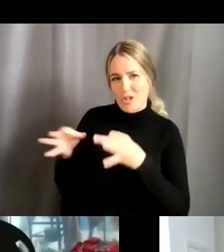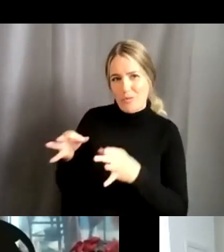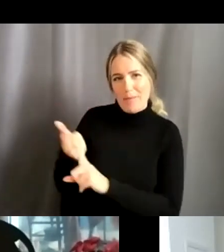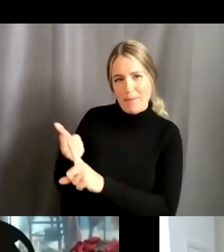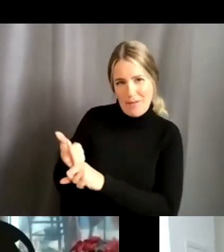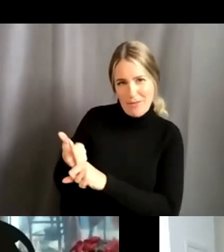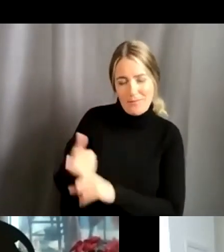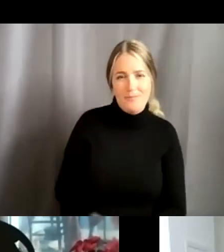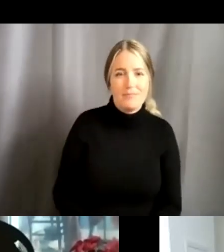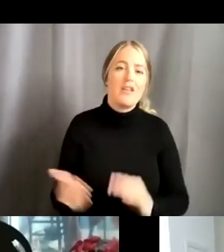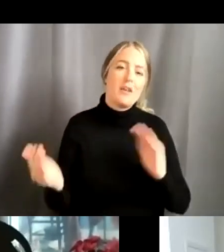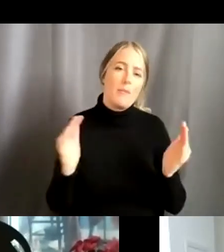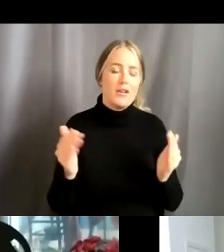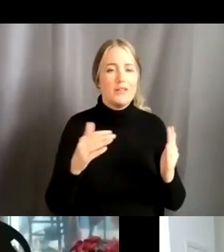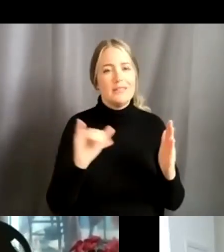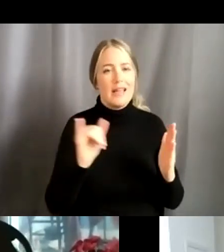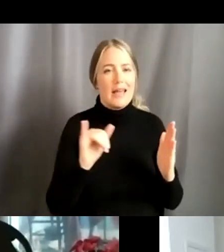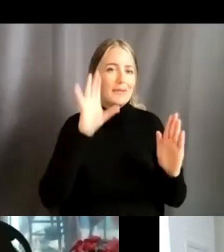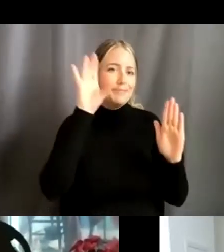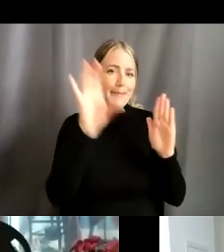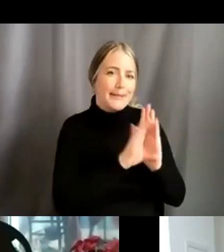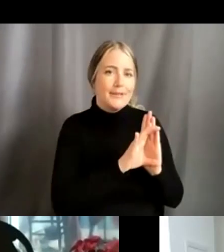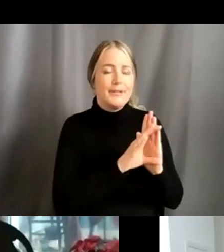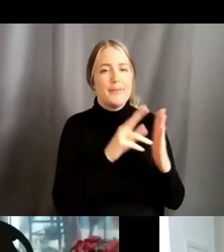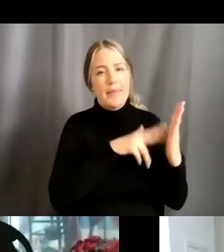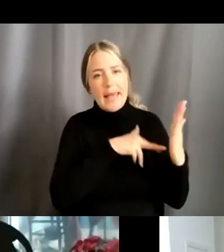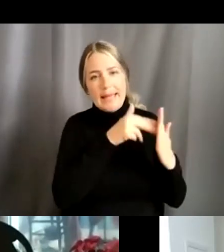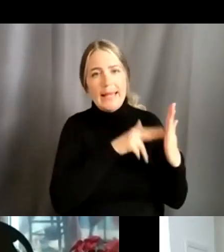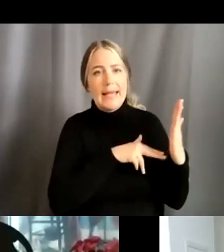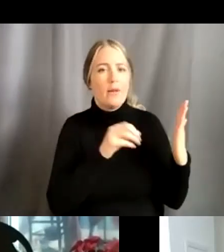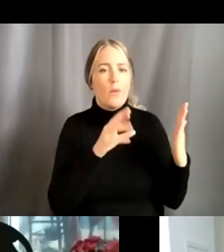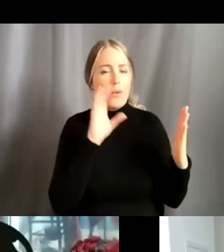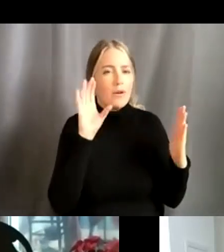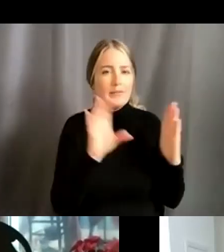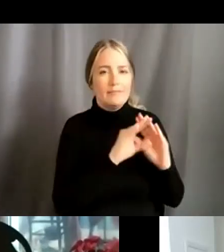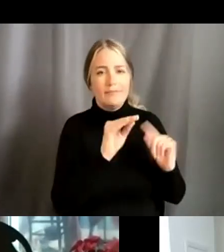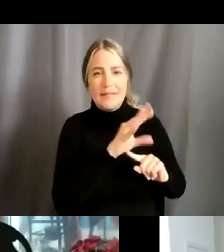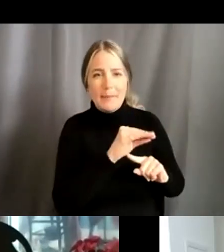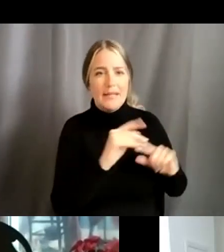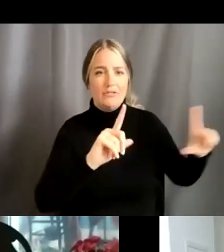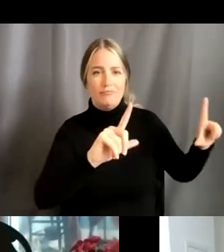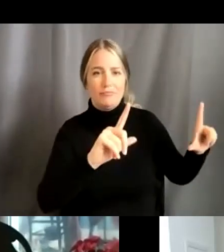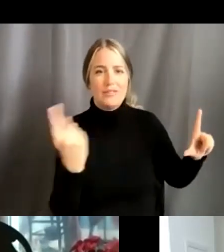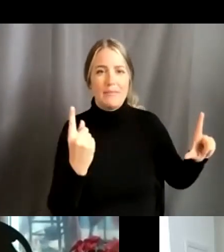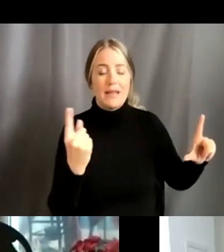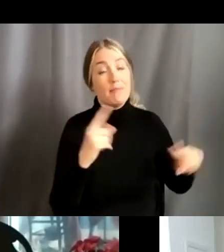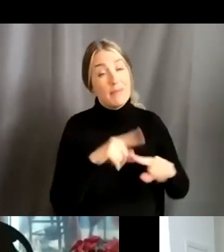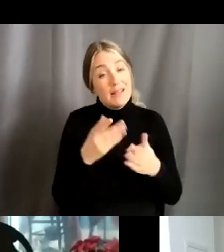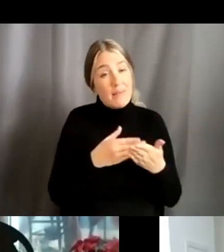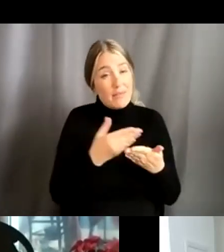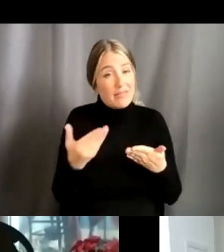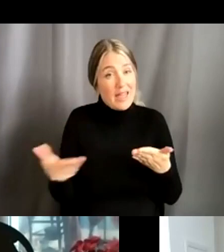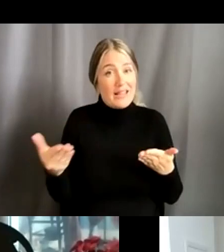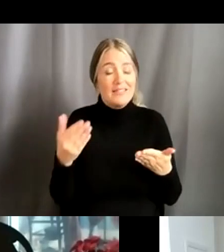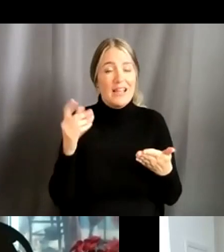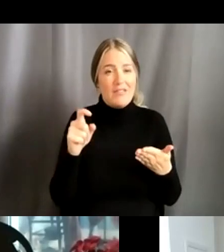versus when you're describing a painting or an image or a photograph. But again, some of those things are things that you're going to